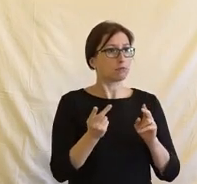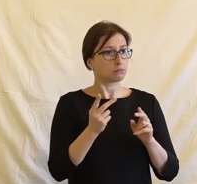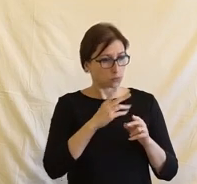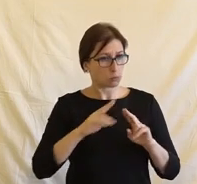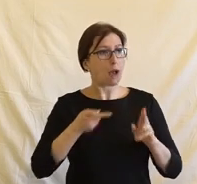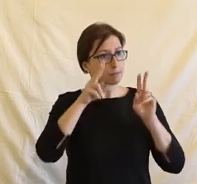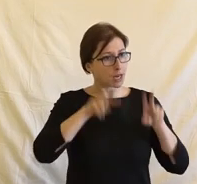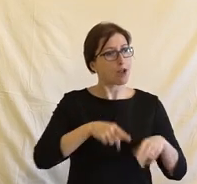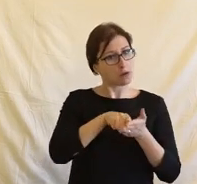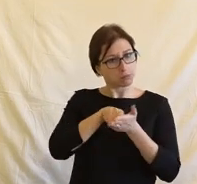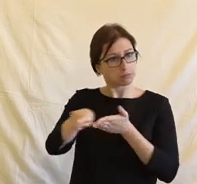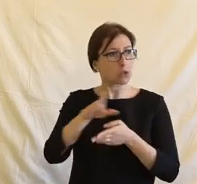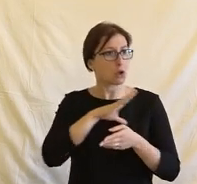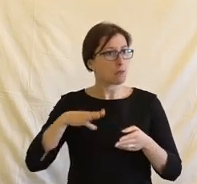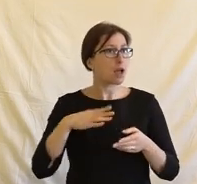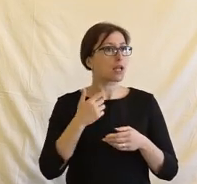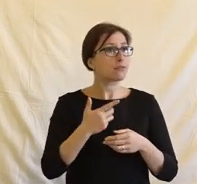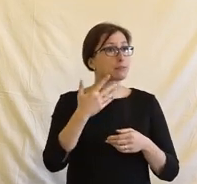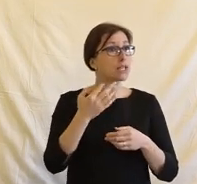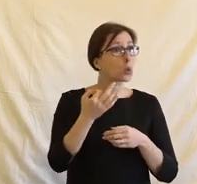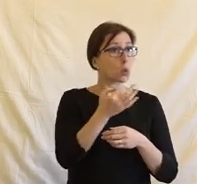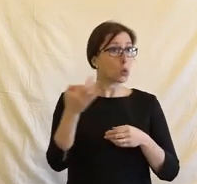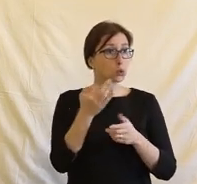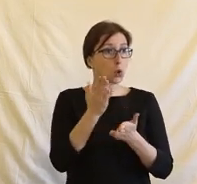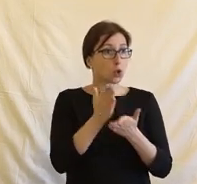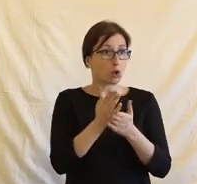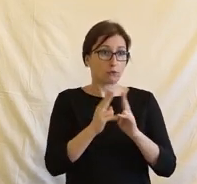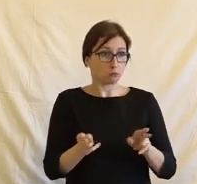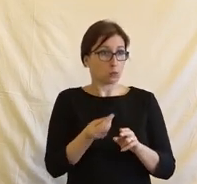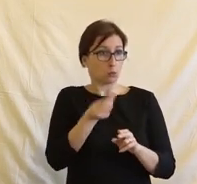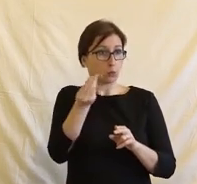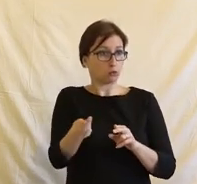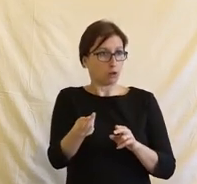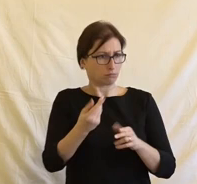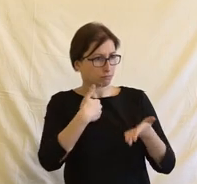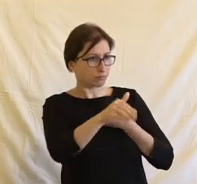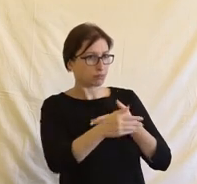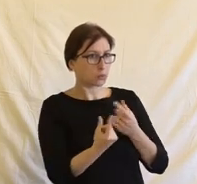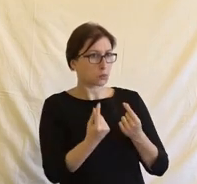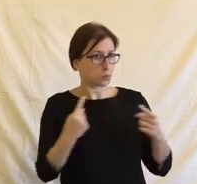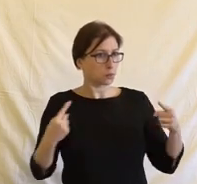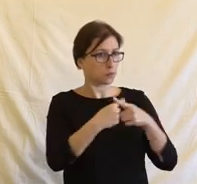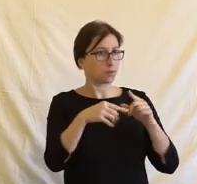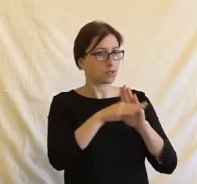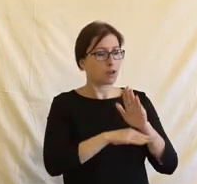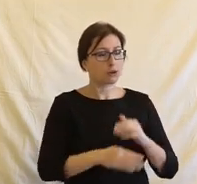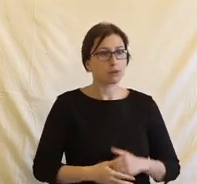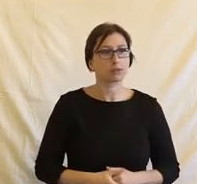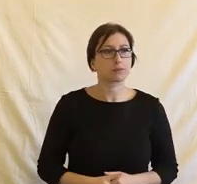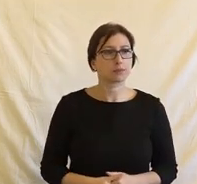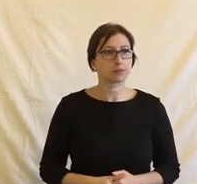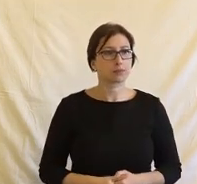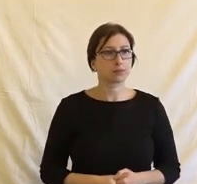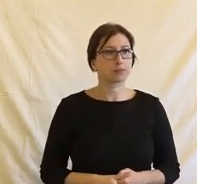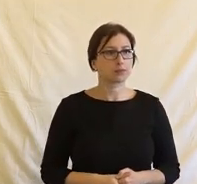že máme právo použít až 25 kusů hotovosti. So I'm not